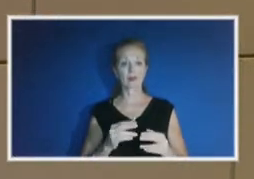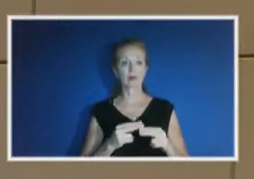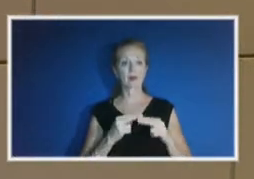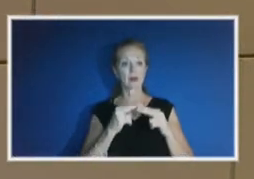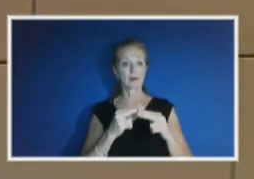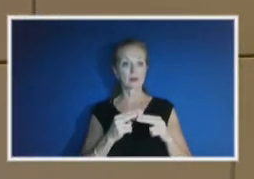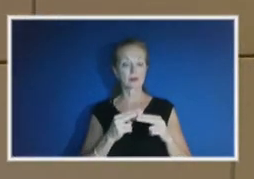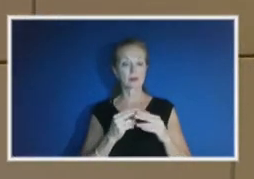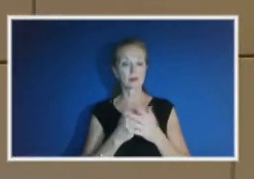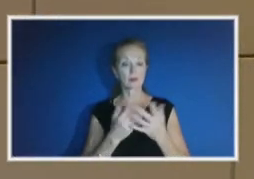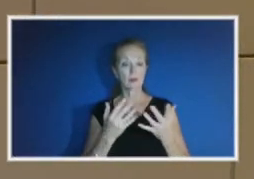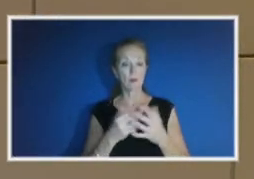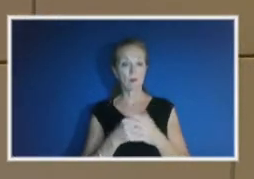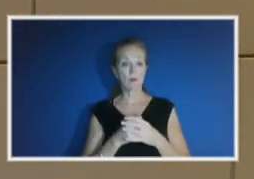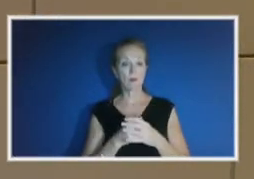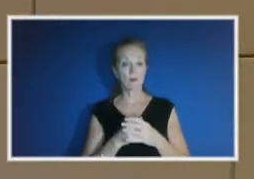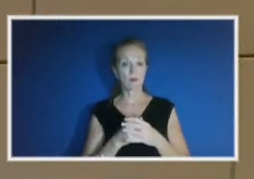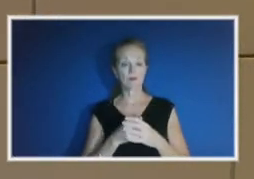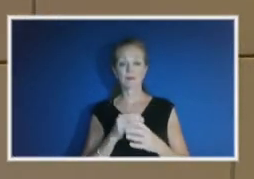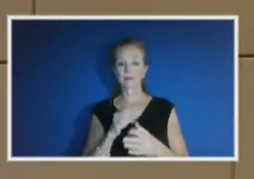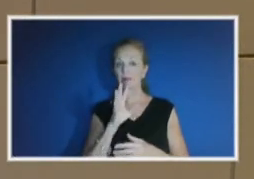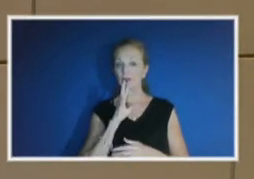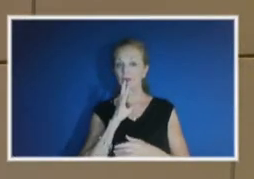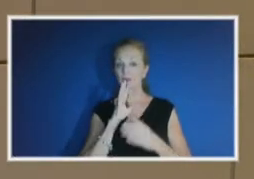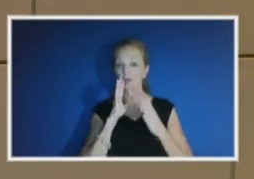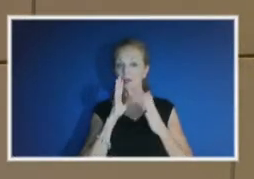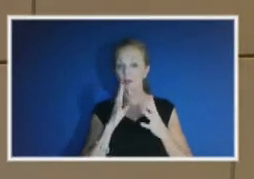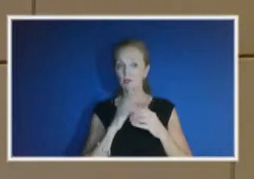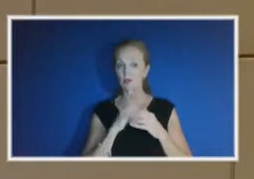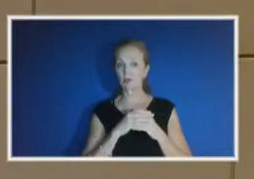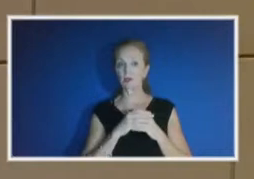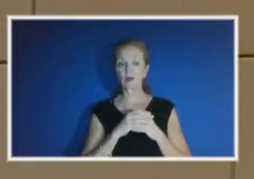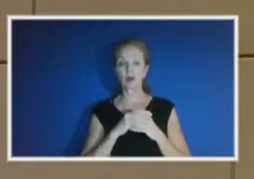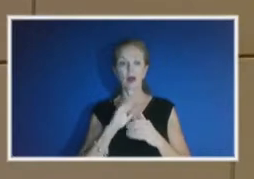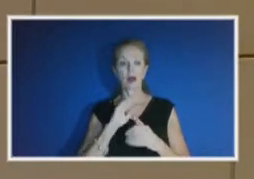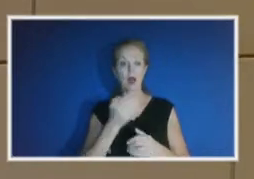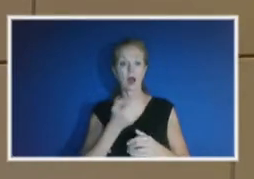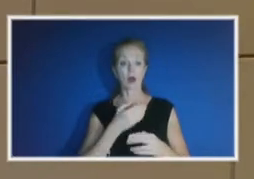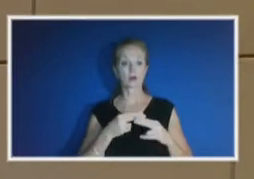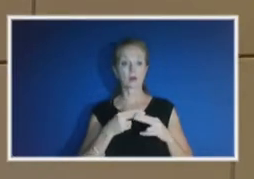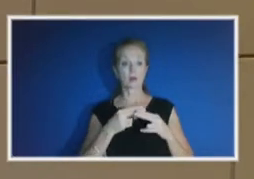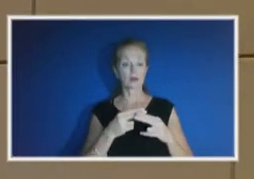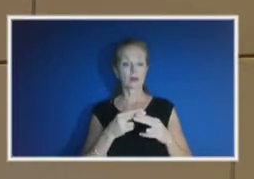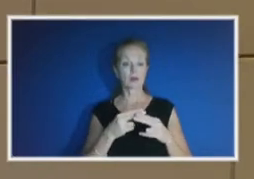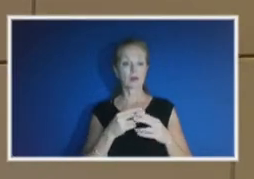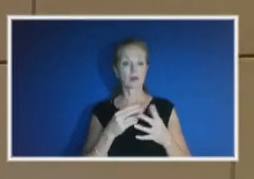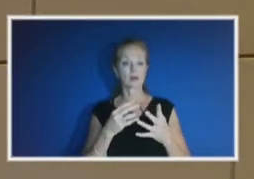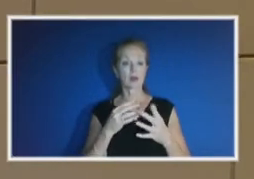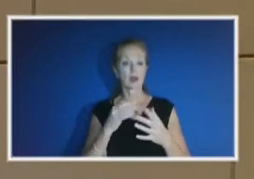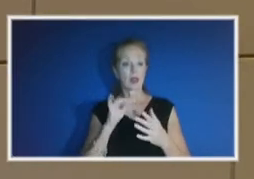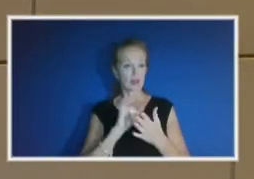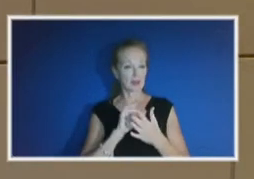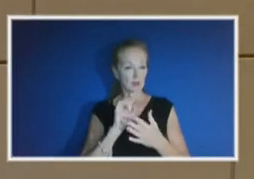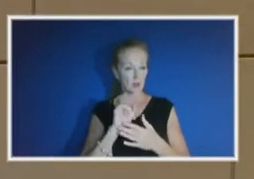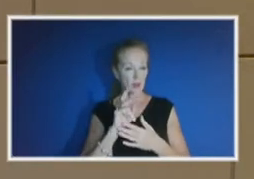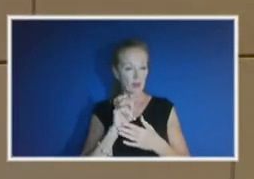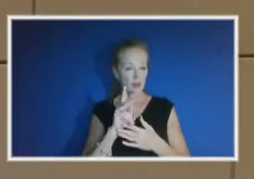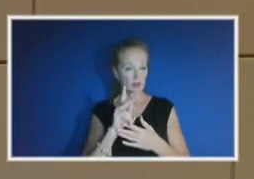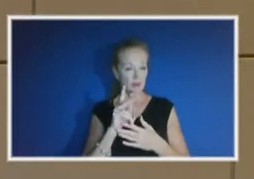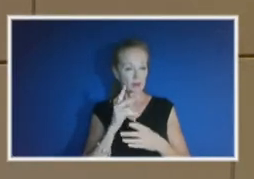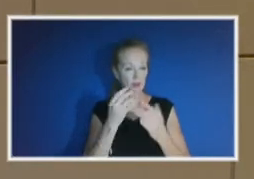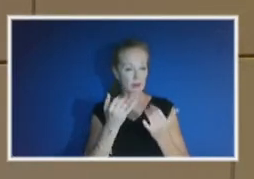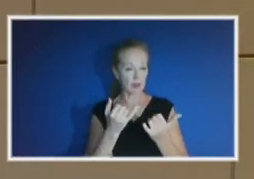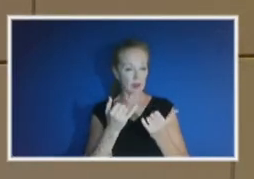have, and we have a speaker for our nominations. So is that okay to have that right now? We'll go ahead